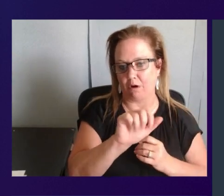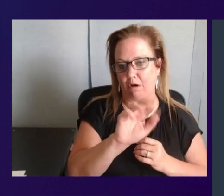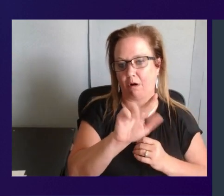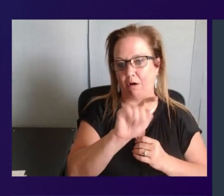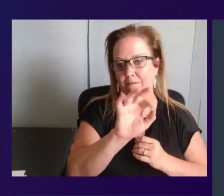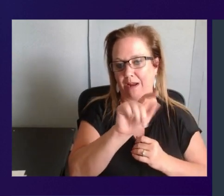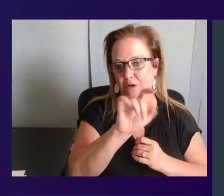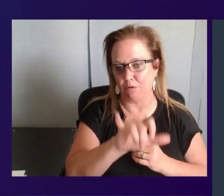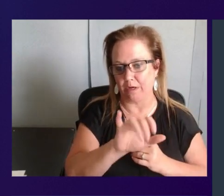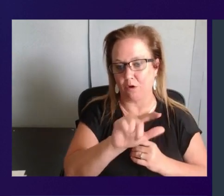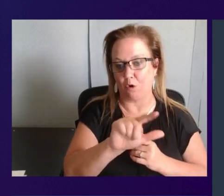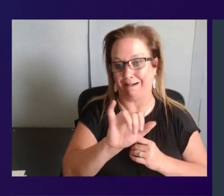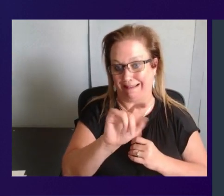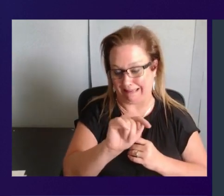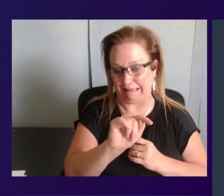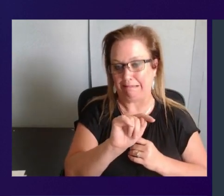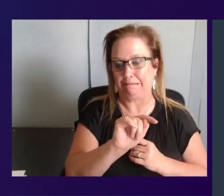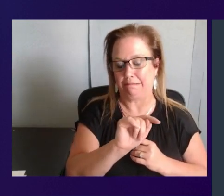or Git,